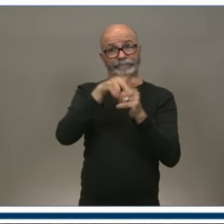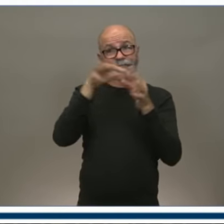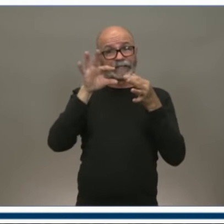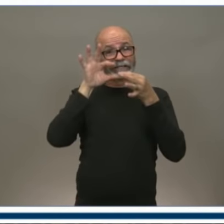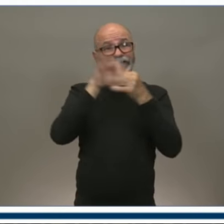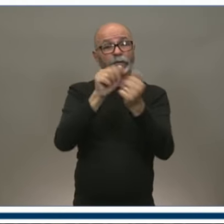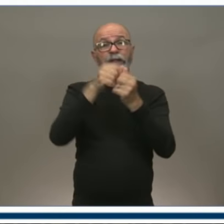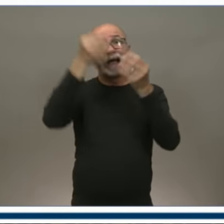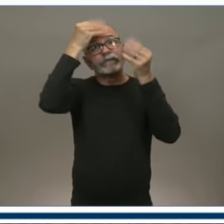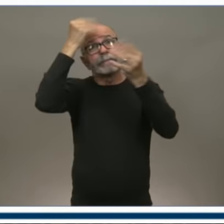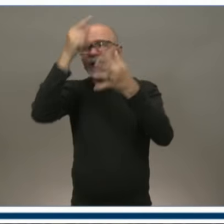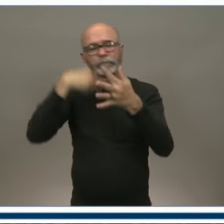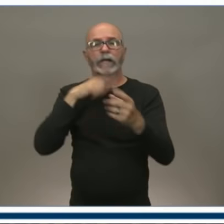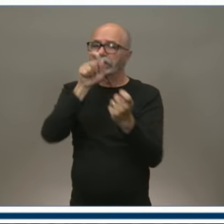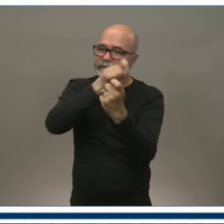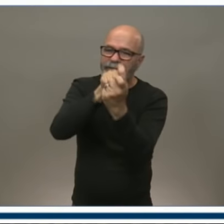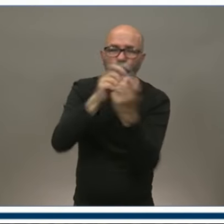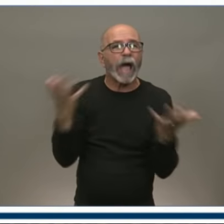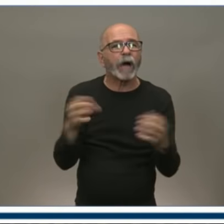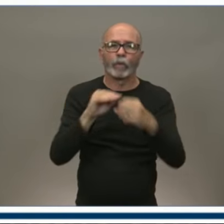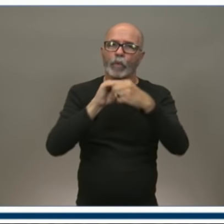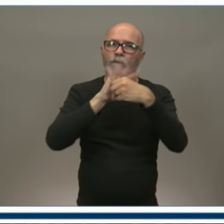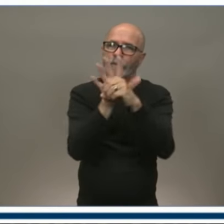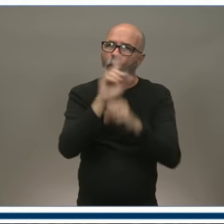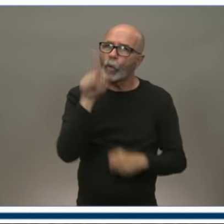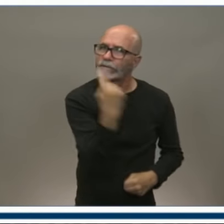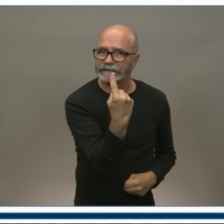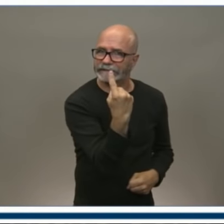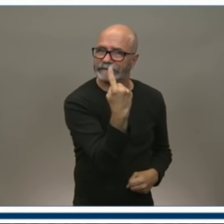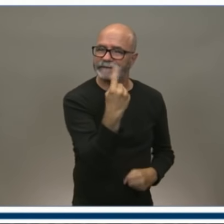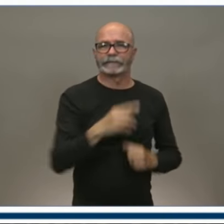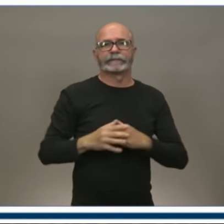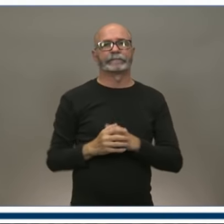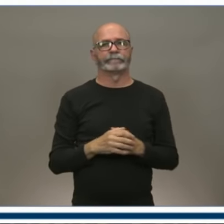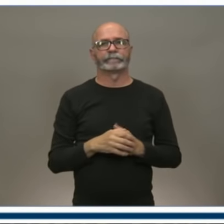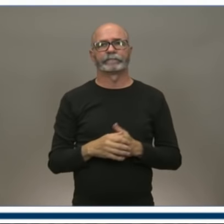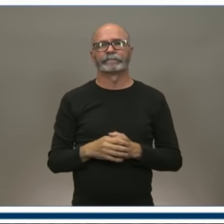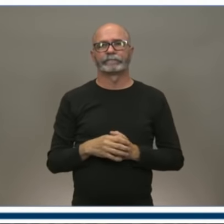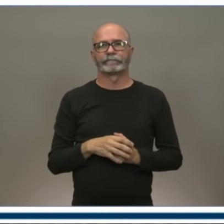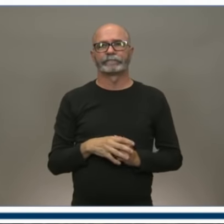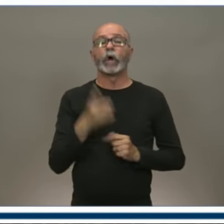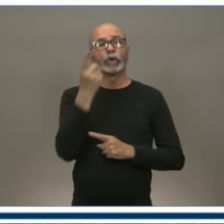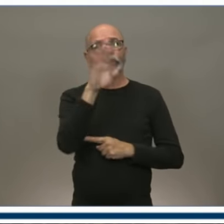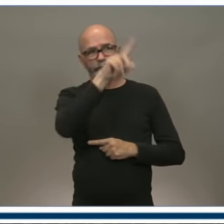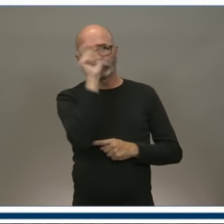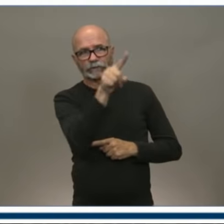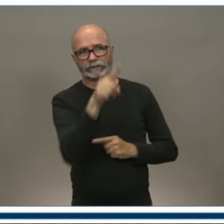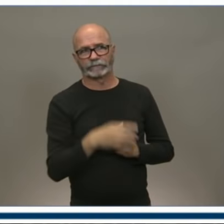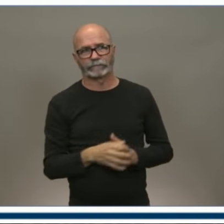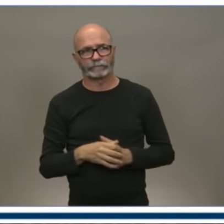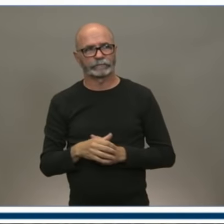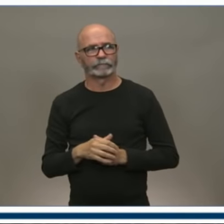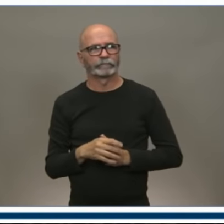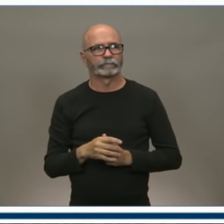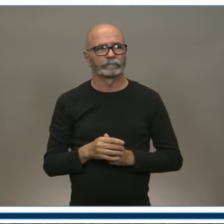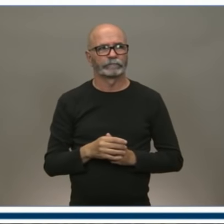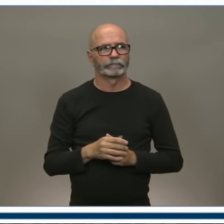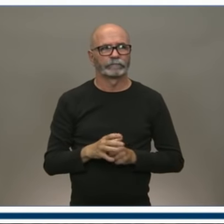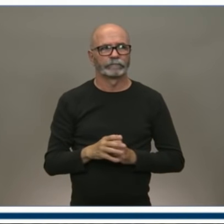with your follow-up, Alicia. Yeah, this question is for Dr. Strang. I'm just wondering about the case that's under